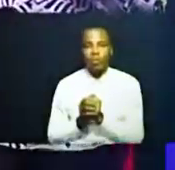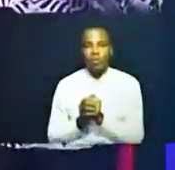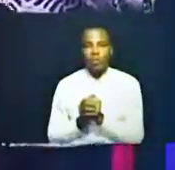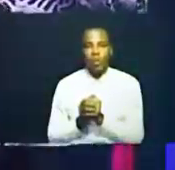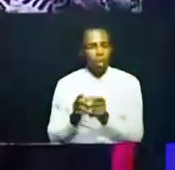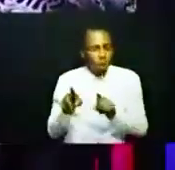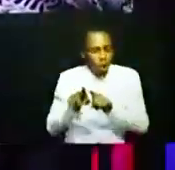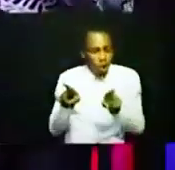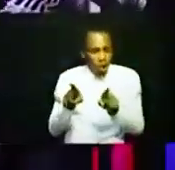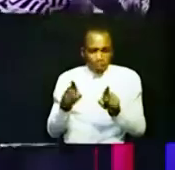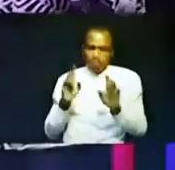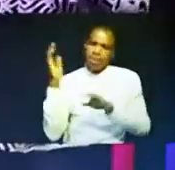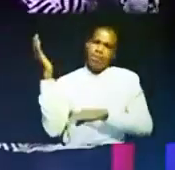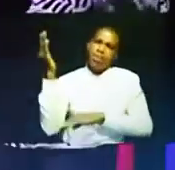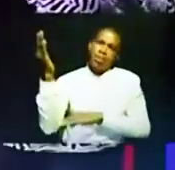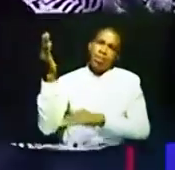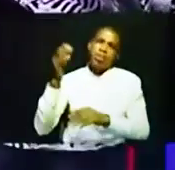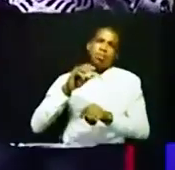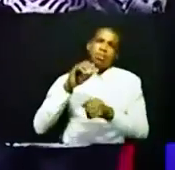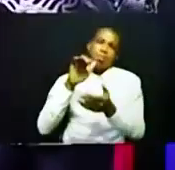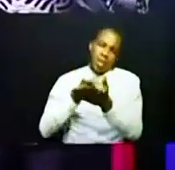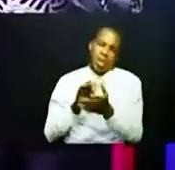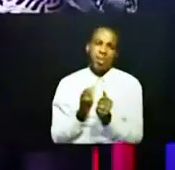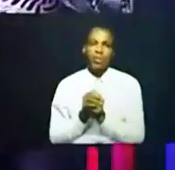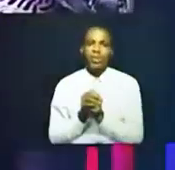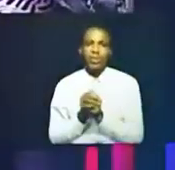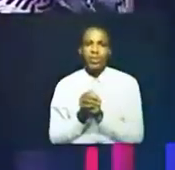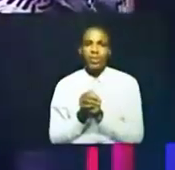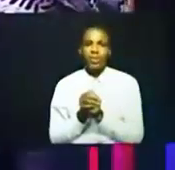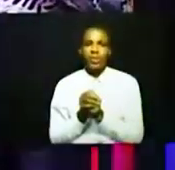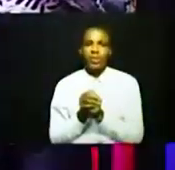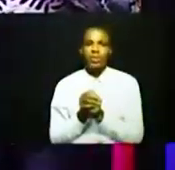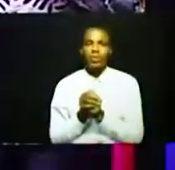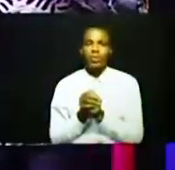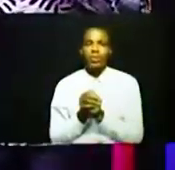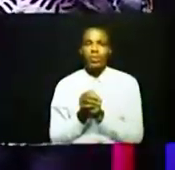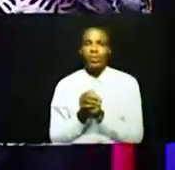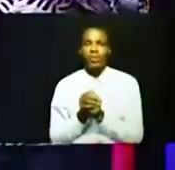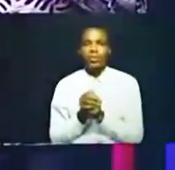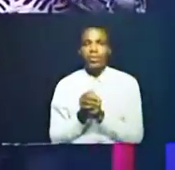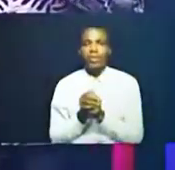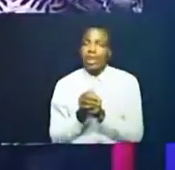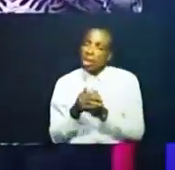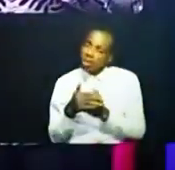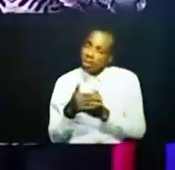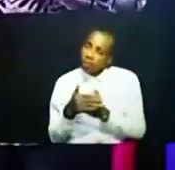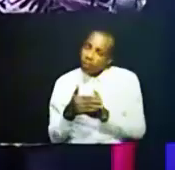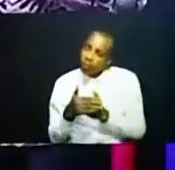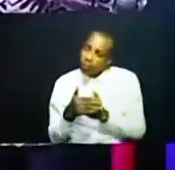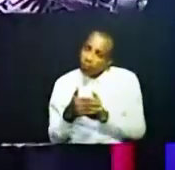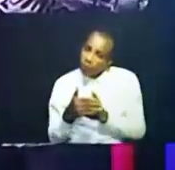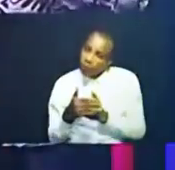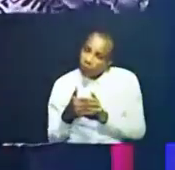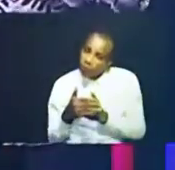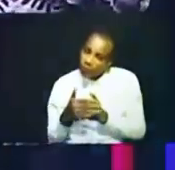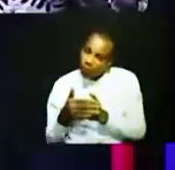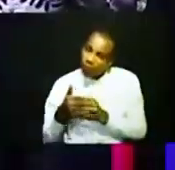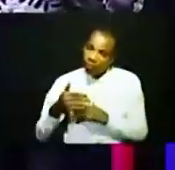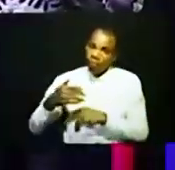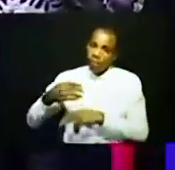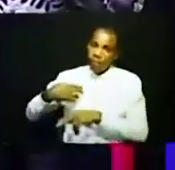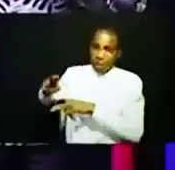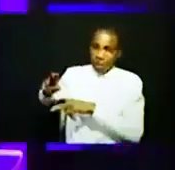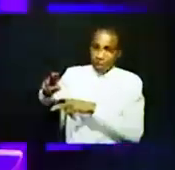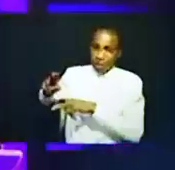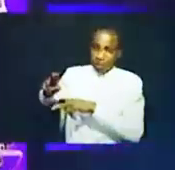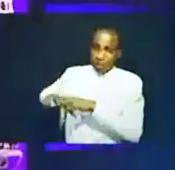So I spoke about marriage. And then, no sooner had I gone to sit down than this